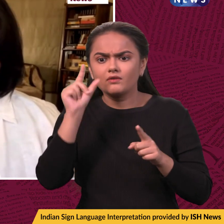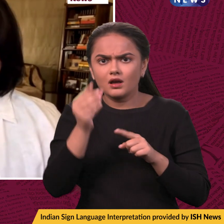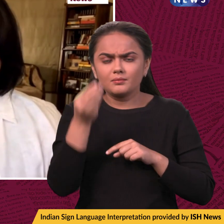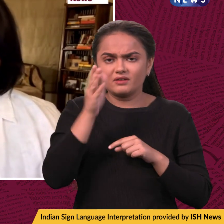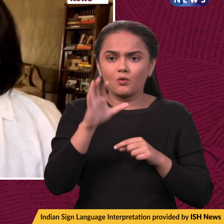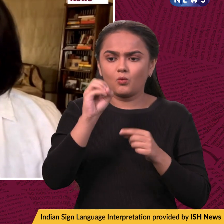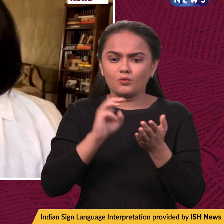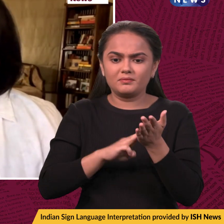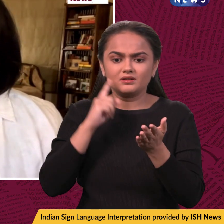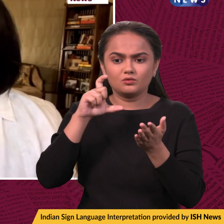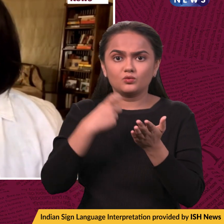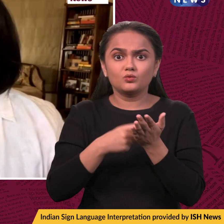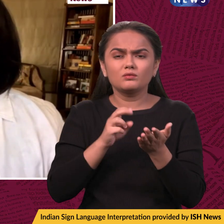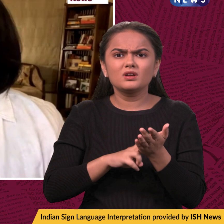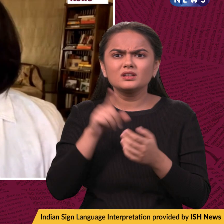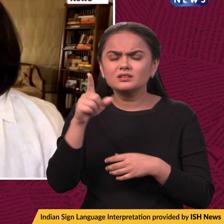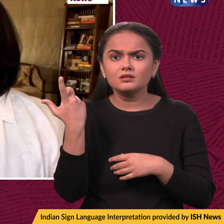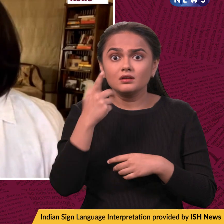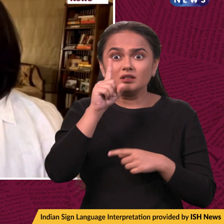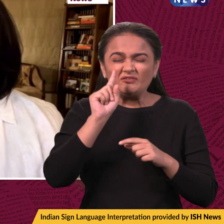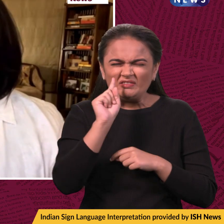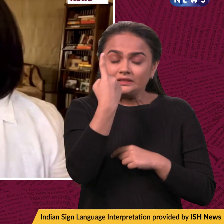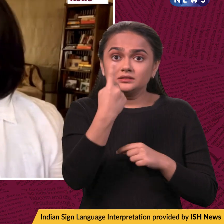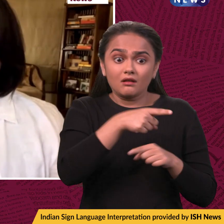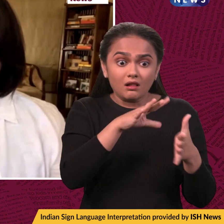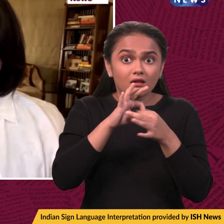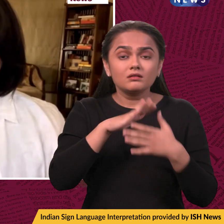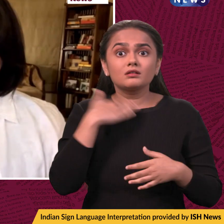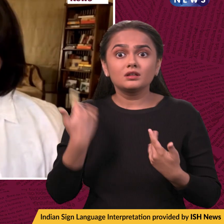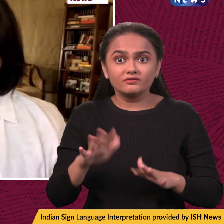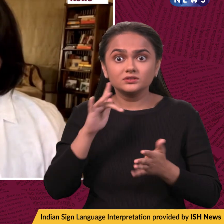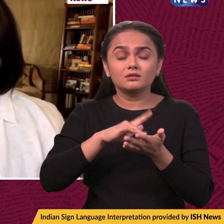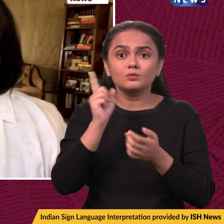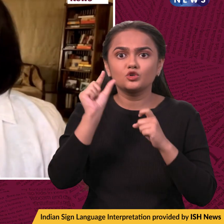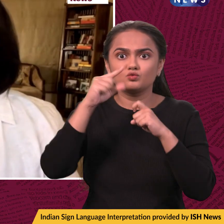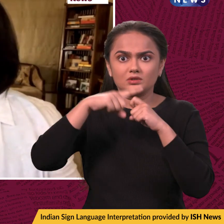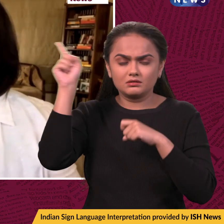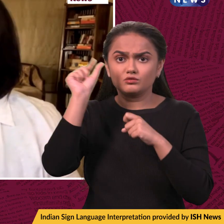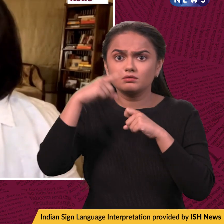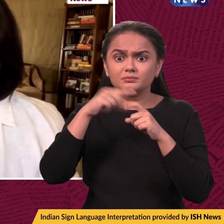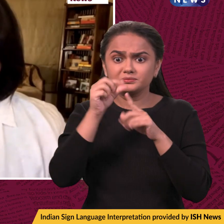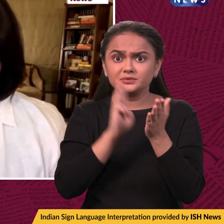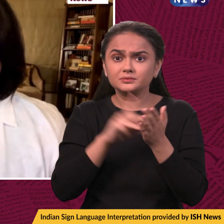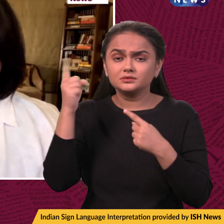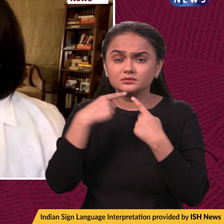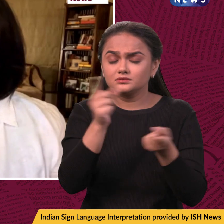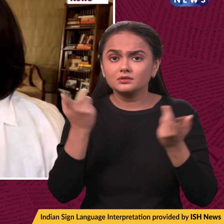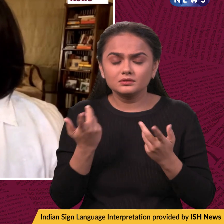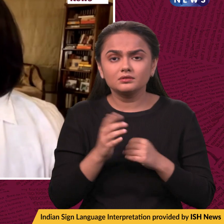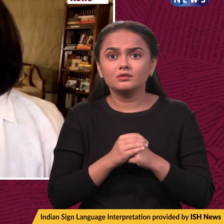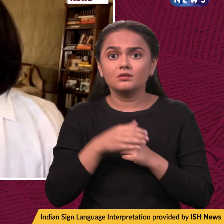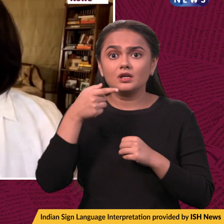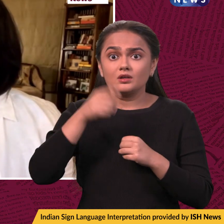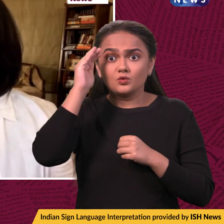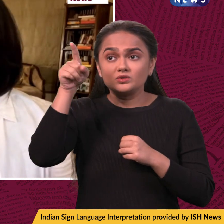Omicron variant. The United Kingdom today reported its first death caused by the Omicron COVID variant. The UK Prime Minister Boris Johnson